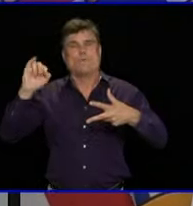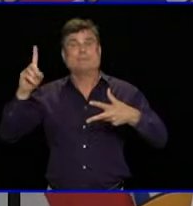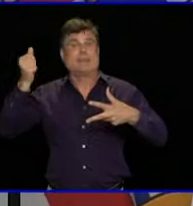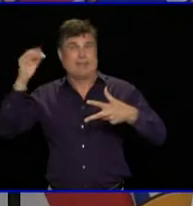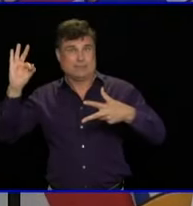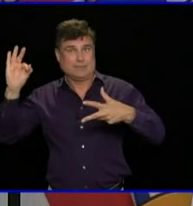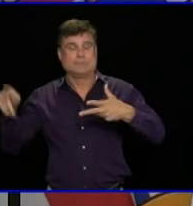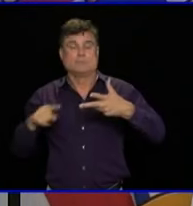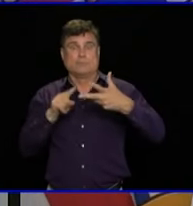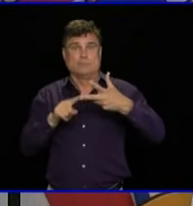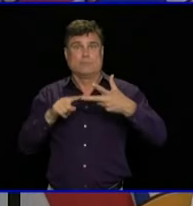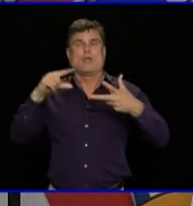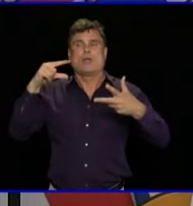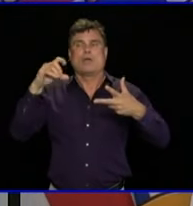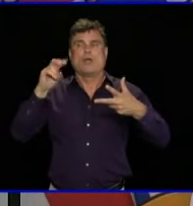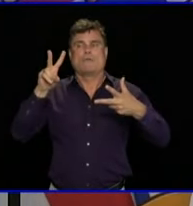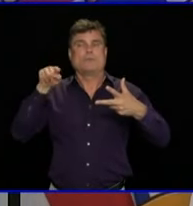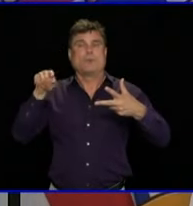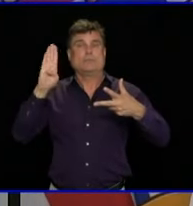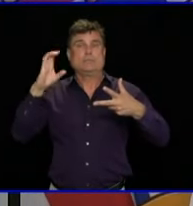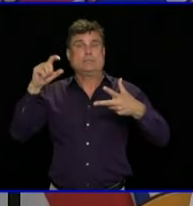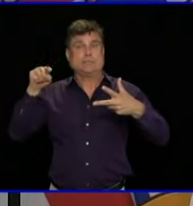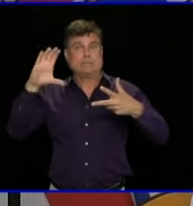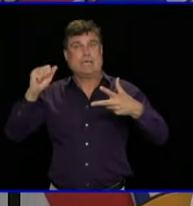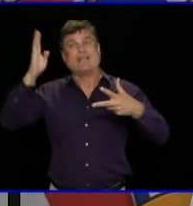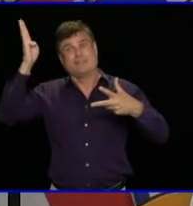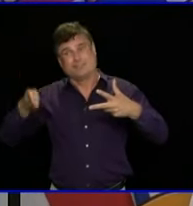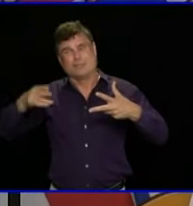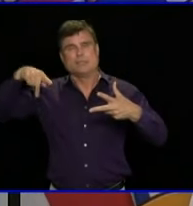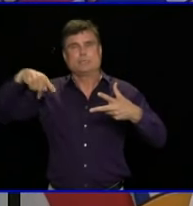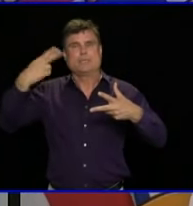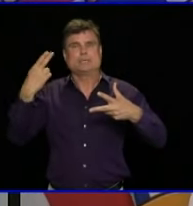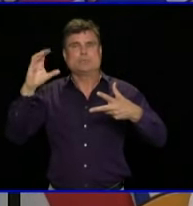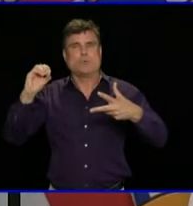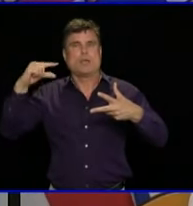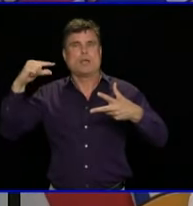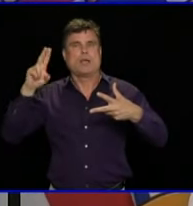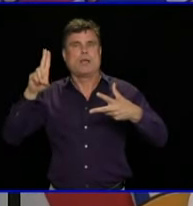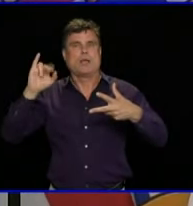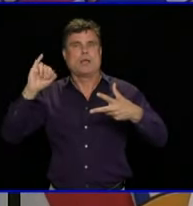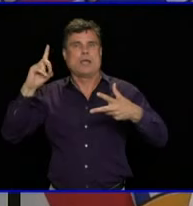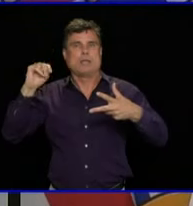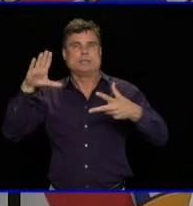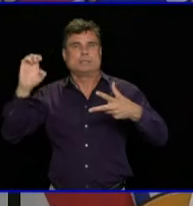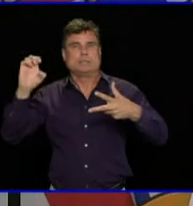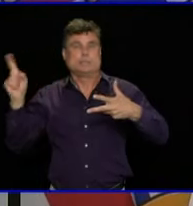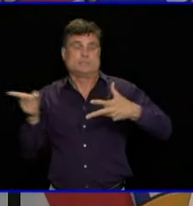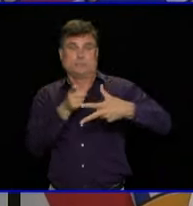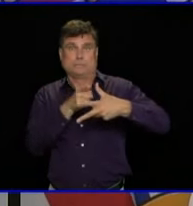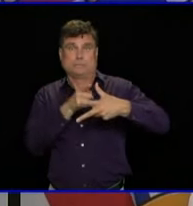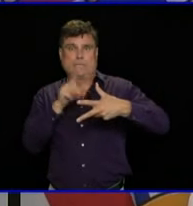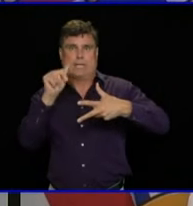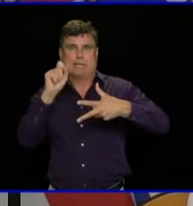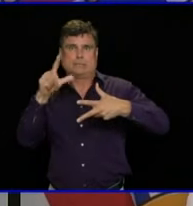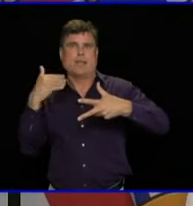gov.bc.ca/PHO guidance. Last question is from Cindy Harnett, Times columnist. Oh, thank you very much, Dr.